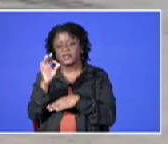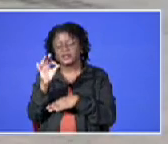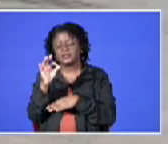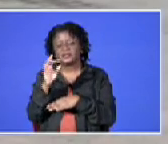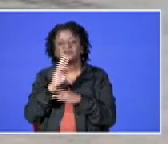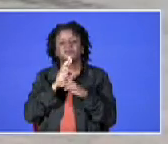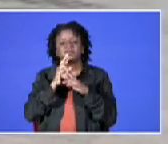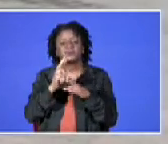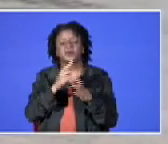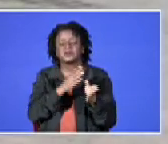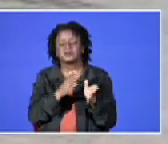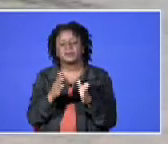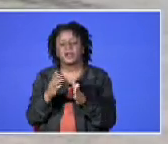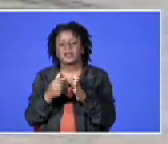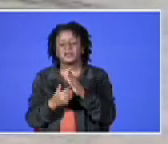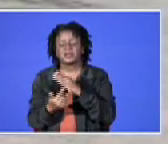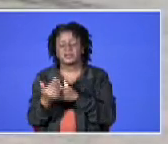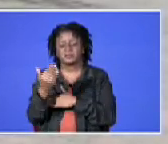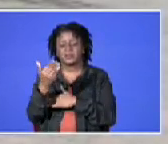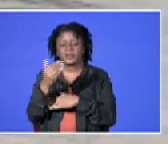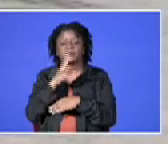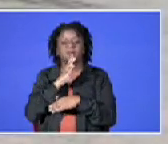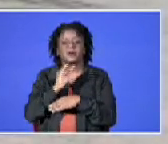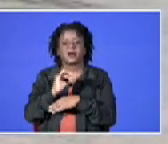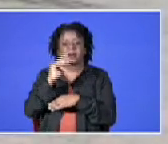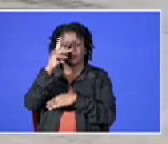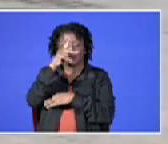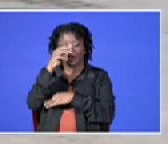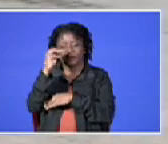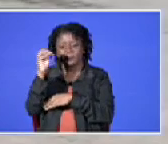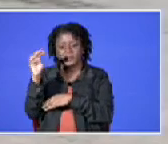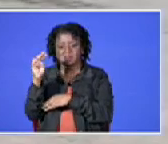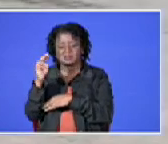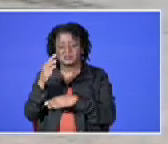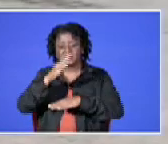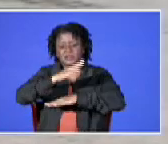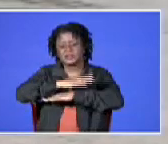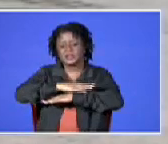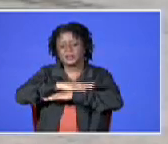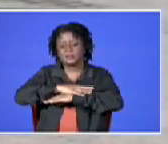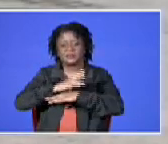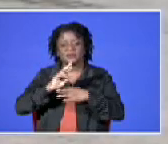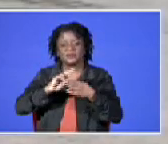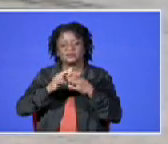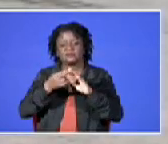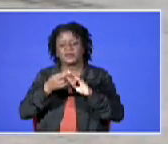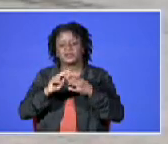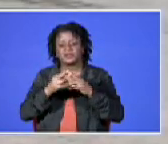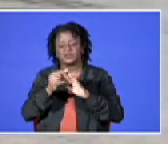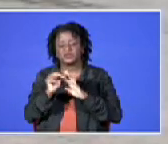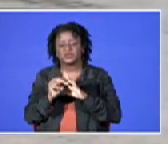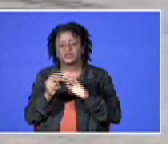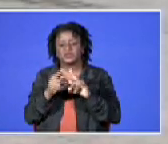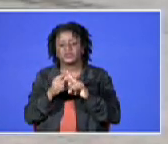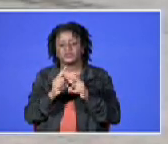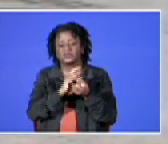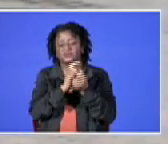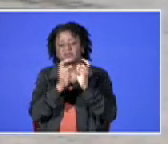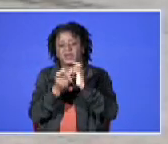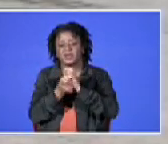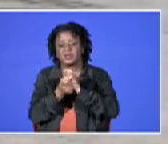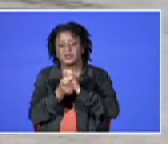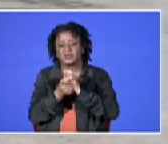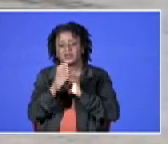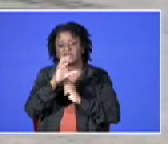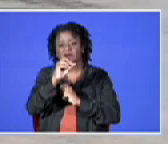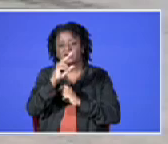this morning by Prime Minister the Most Honorable Dr. Hubert Minnis. As he tabled the resolution to amend the Emergency Powers COVID-19 No. 2 order,